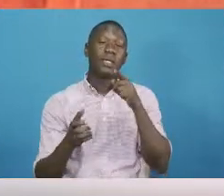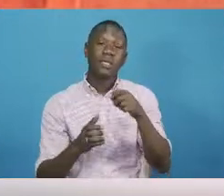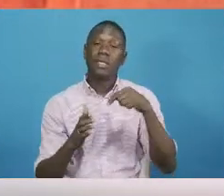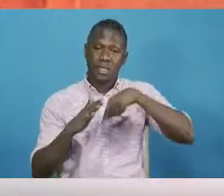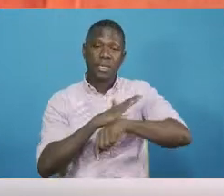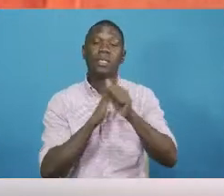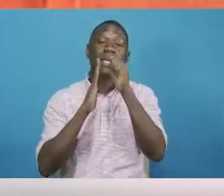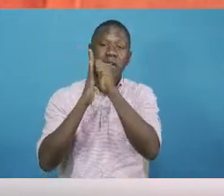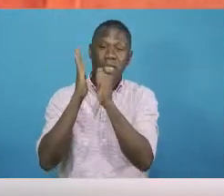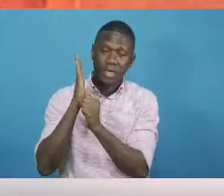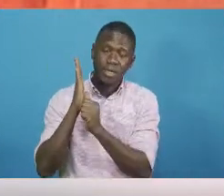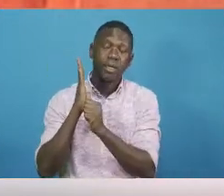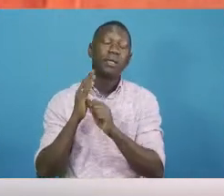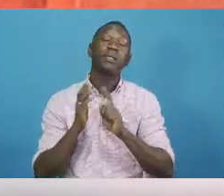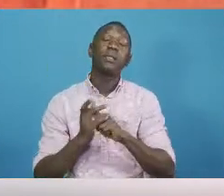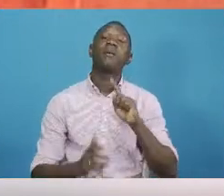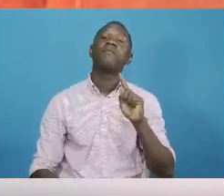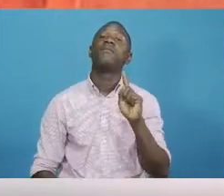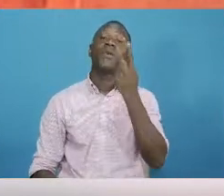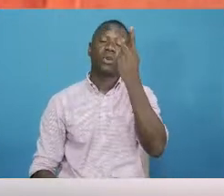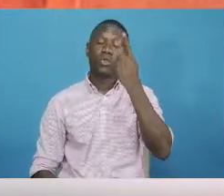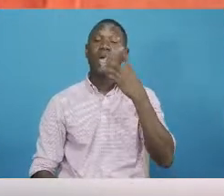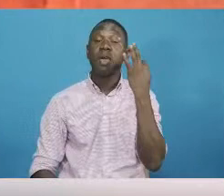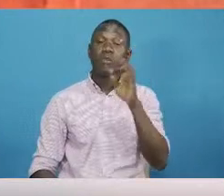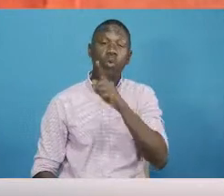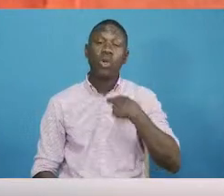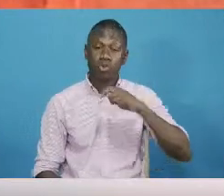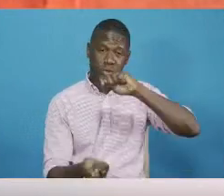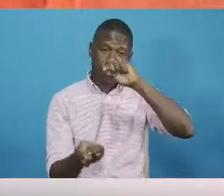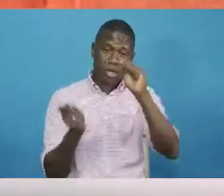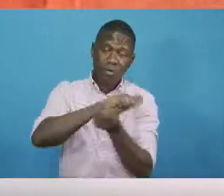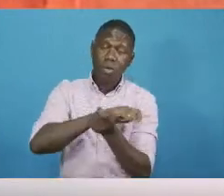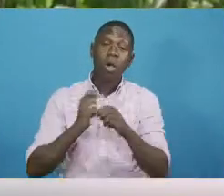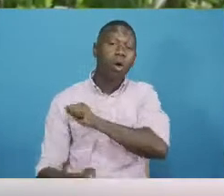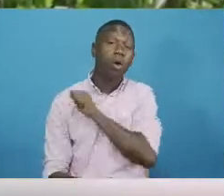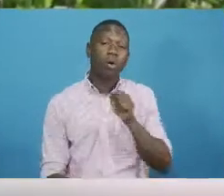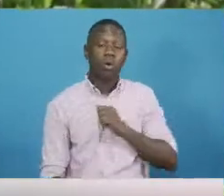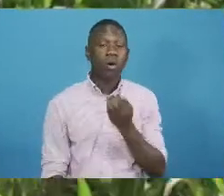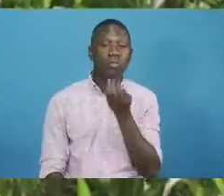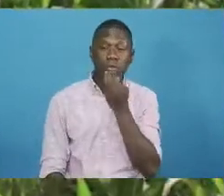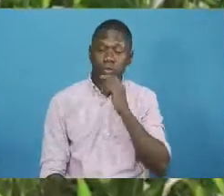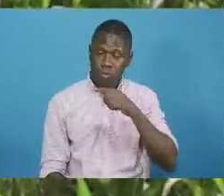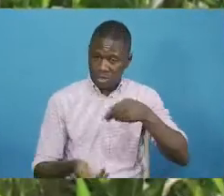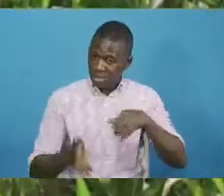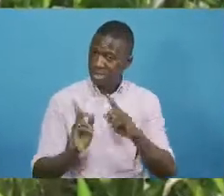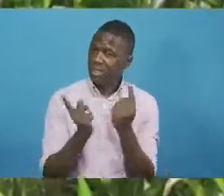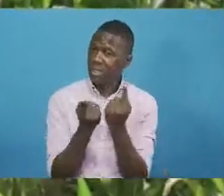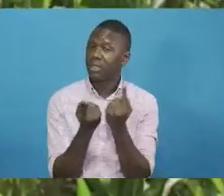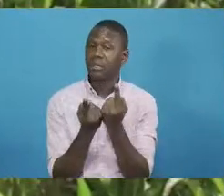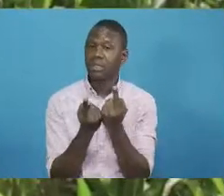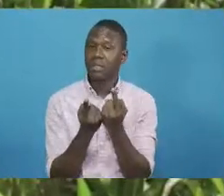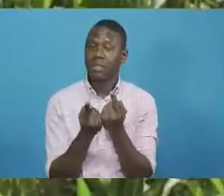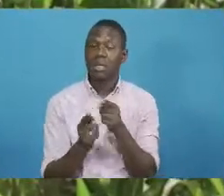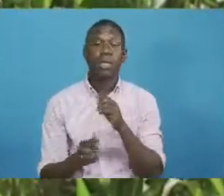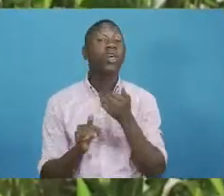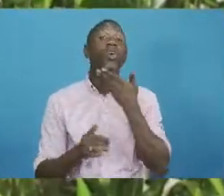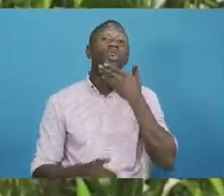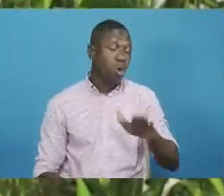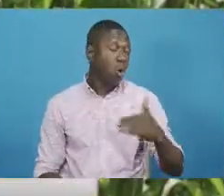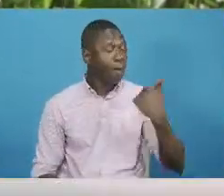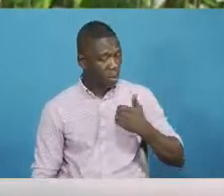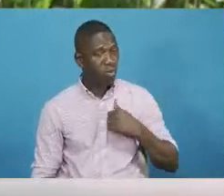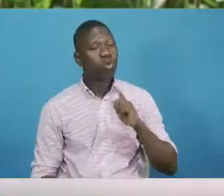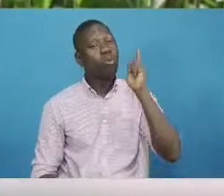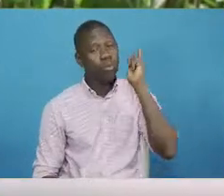agenda is first, if you want to transform our food system, young people need to